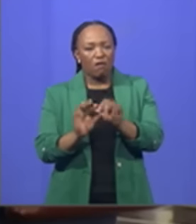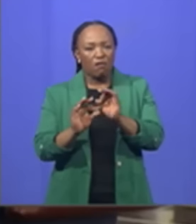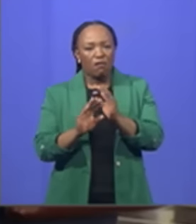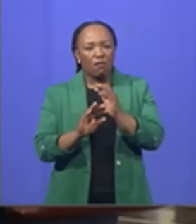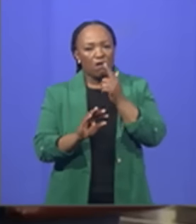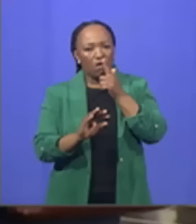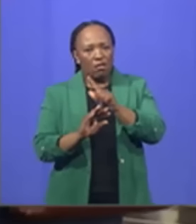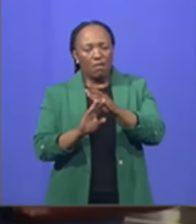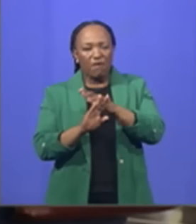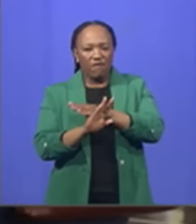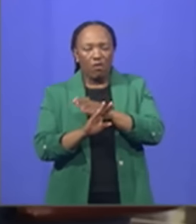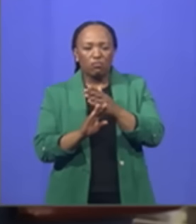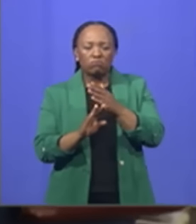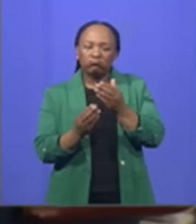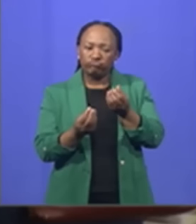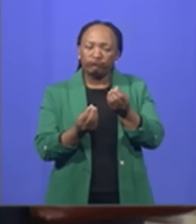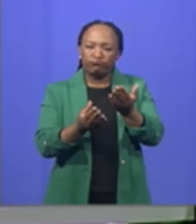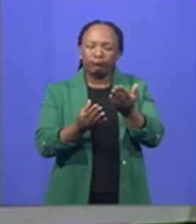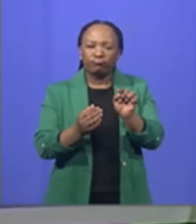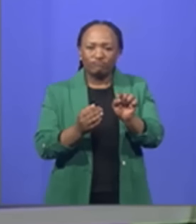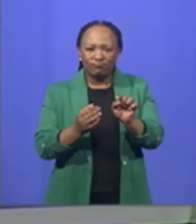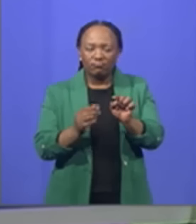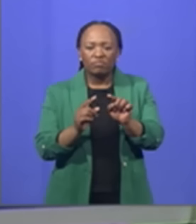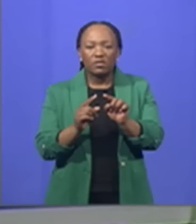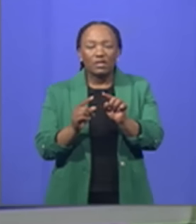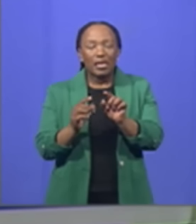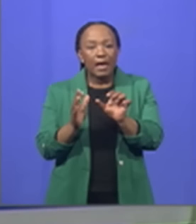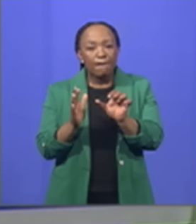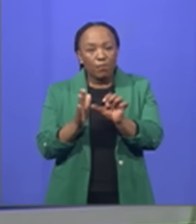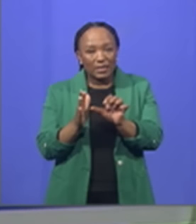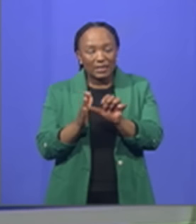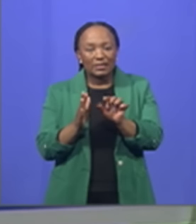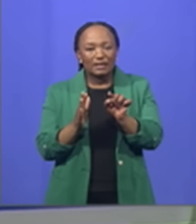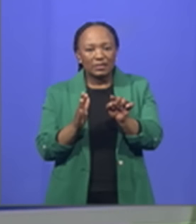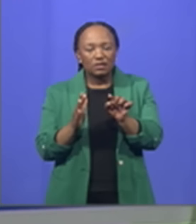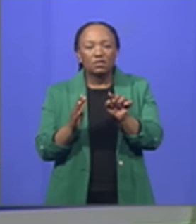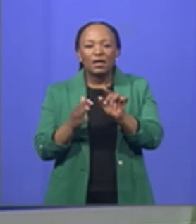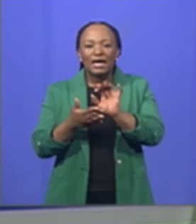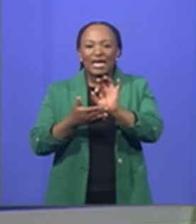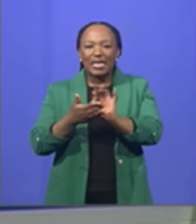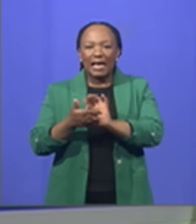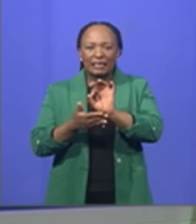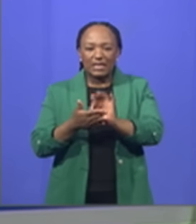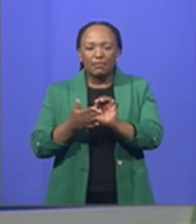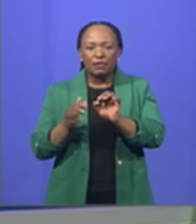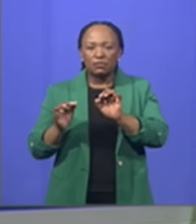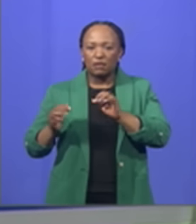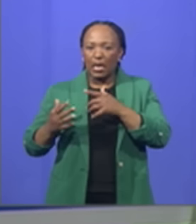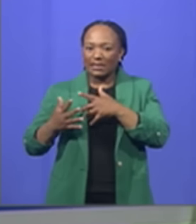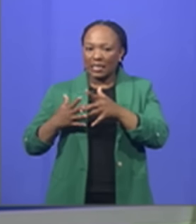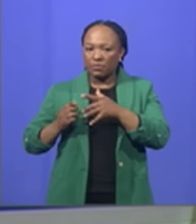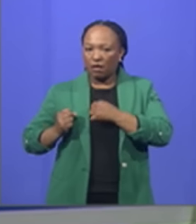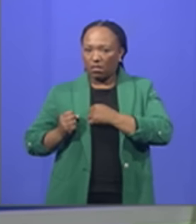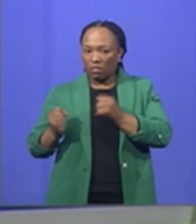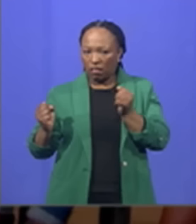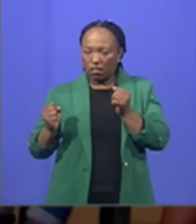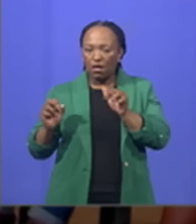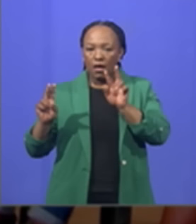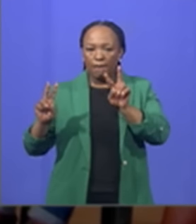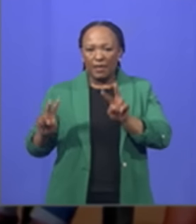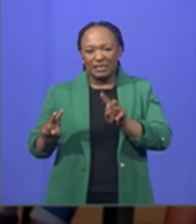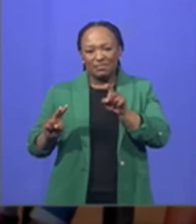abelana yona go tloa go le bohlokwa kwa kudu gore dikgetho di laetše di le pepeneneng ebile di na le khutšo le gore